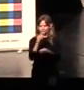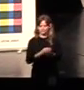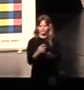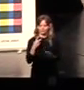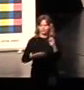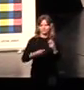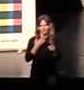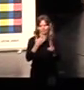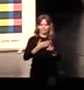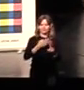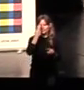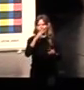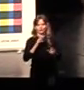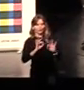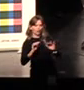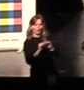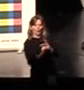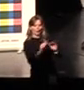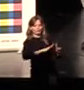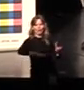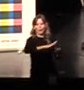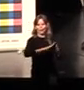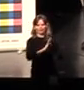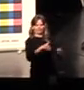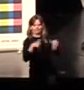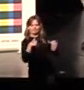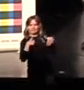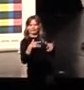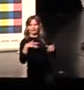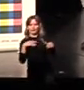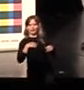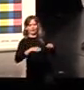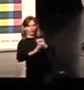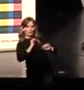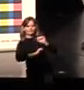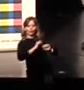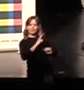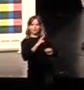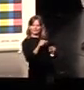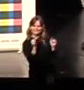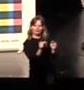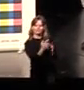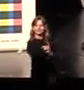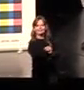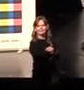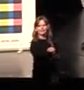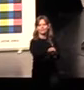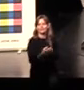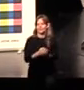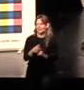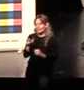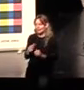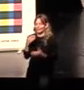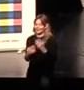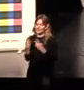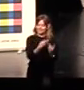pincode and helpful and no go zone coffee een bureaucraat ik protector het reservation for terrorist en dat sony by people weg naar binnen